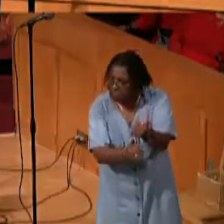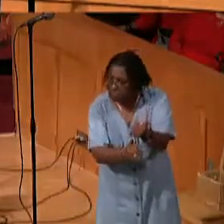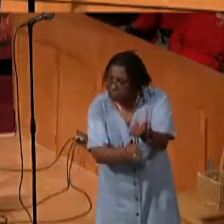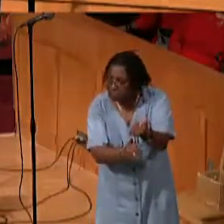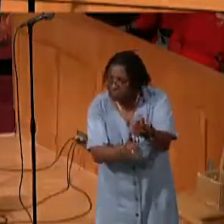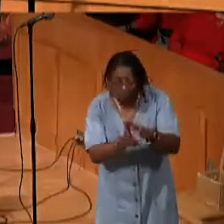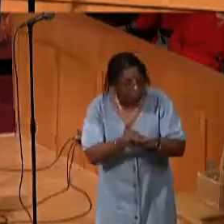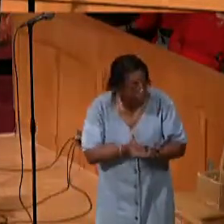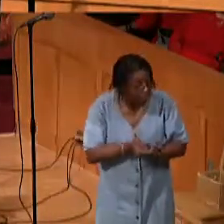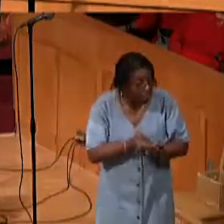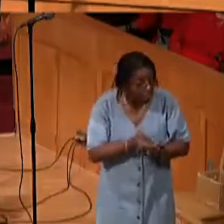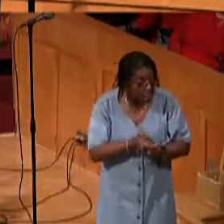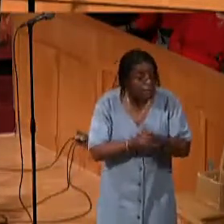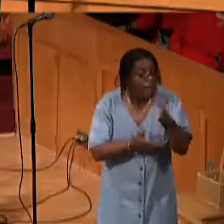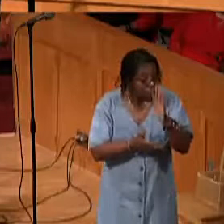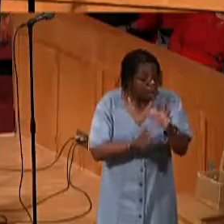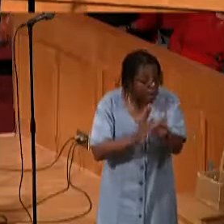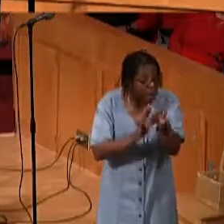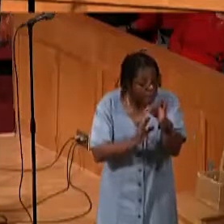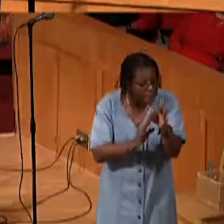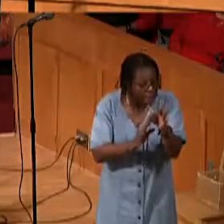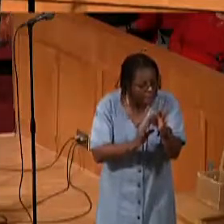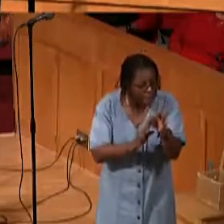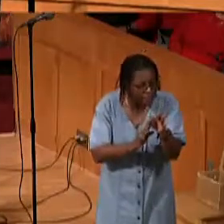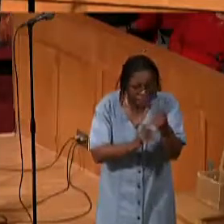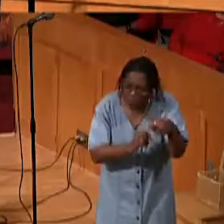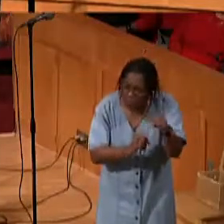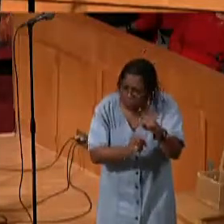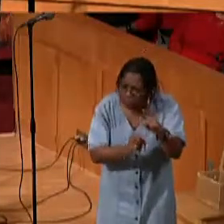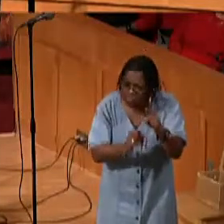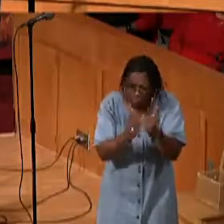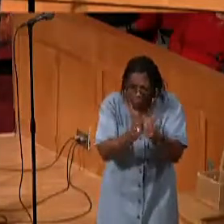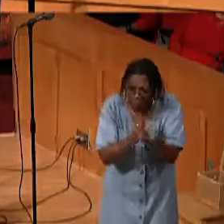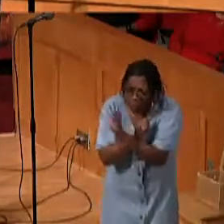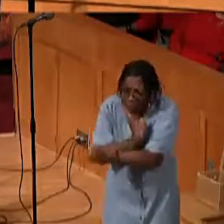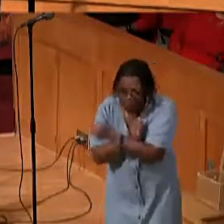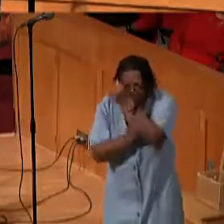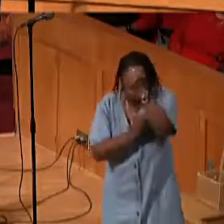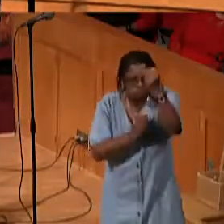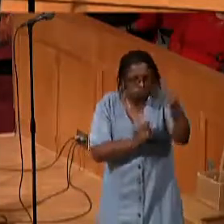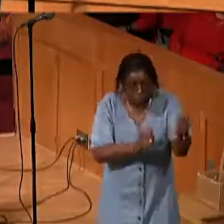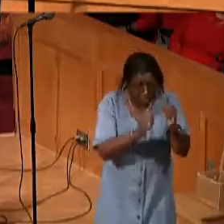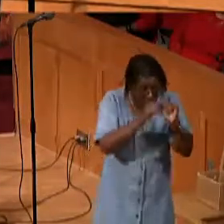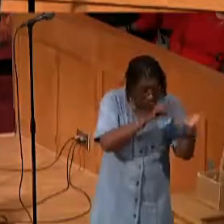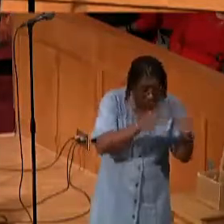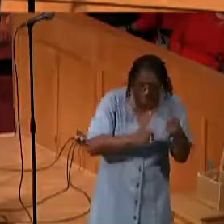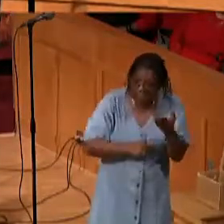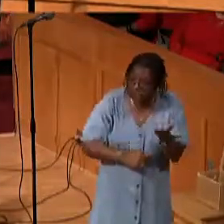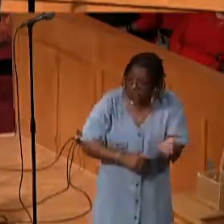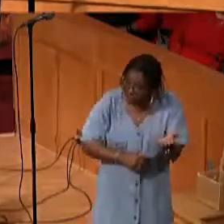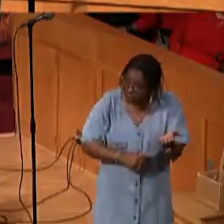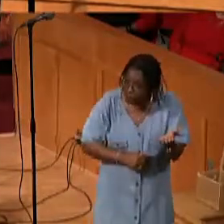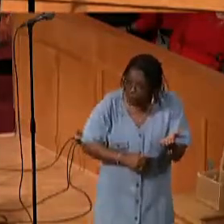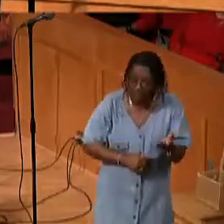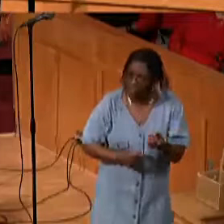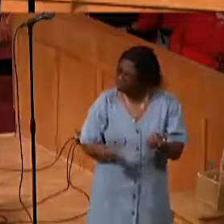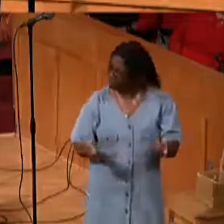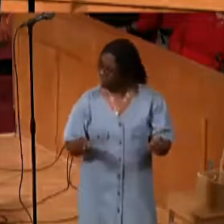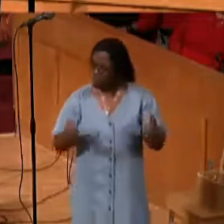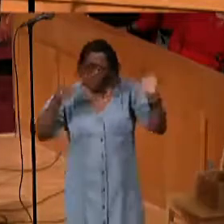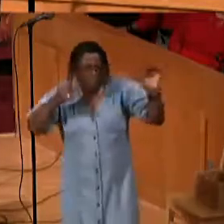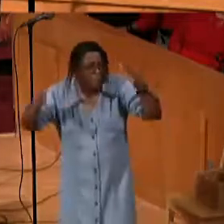I said, whenever God chooses you over anybody else to bless you, you ought to praise him